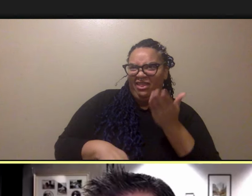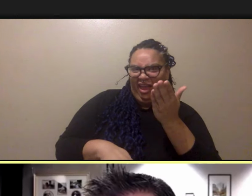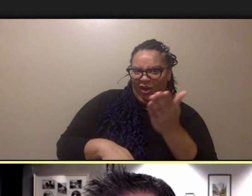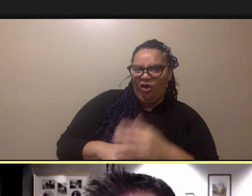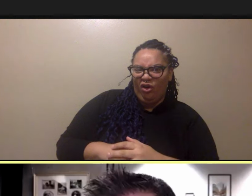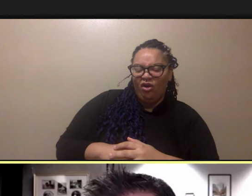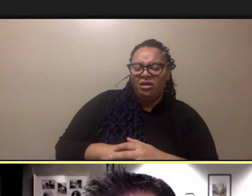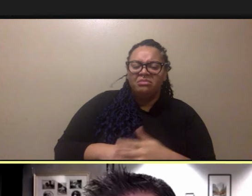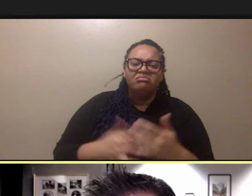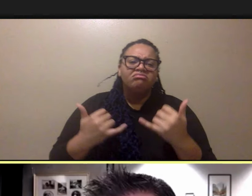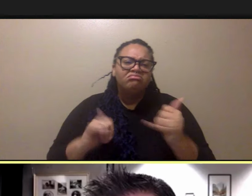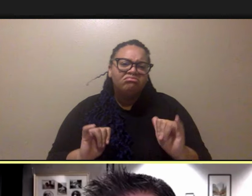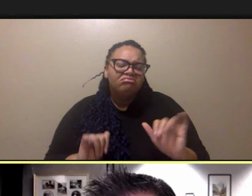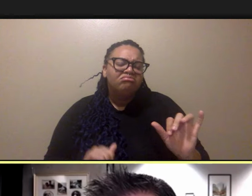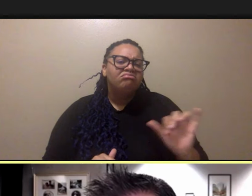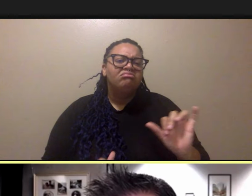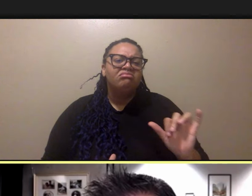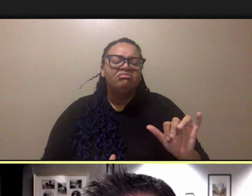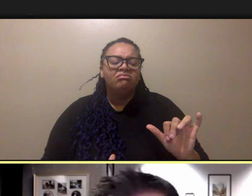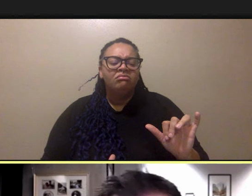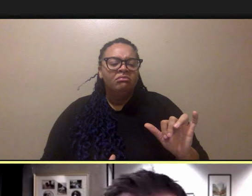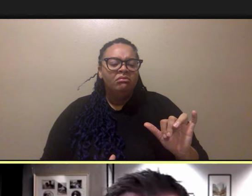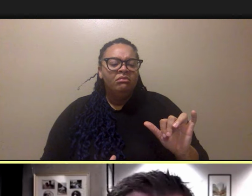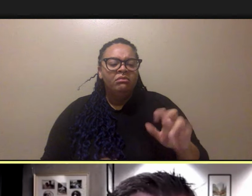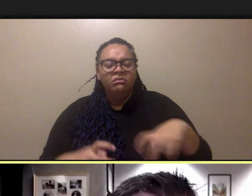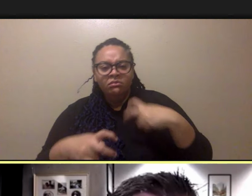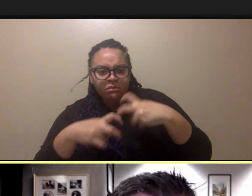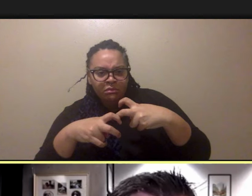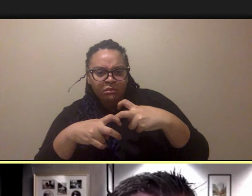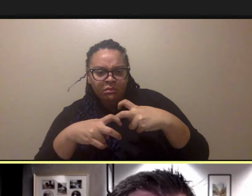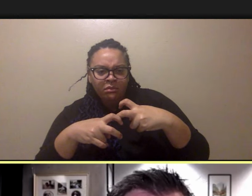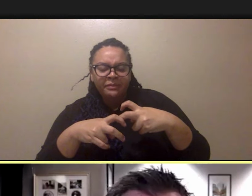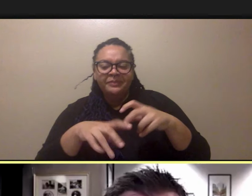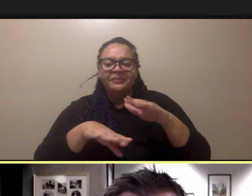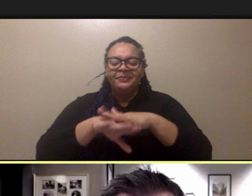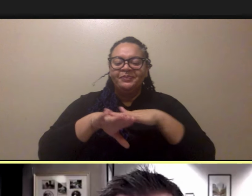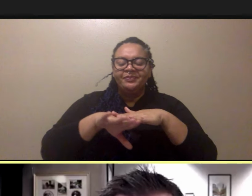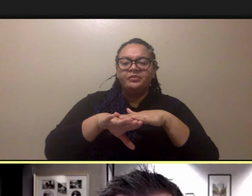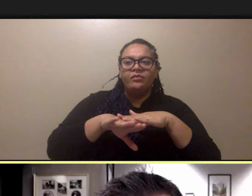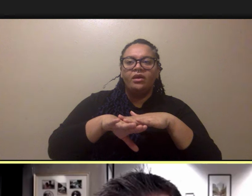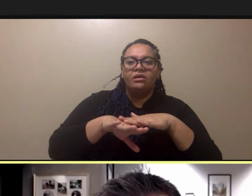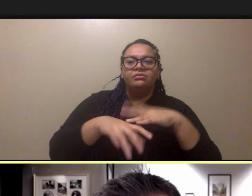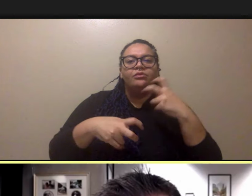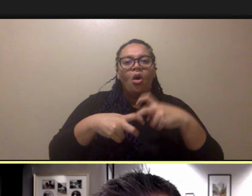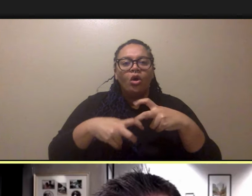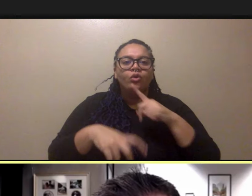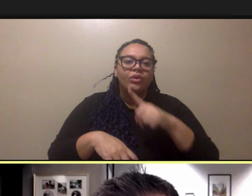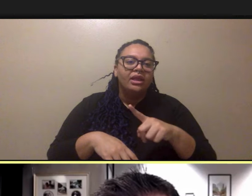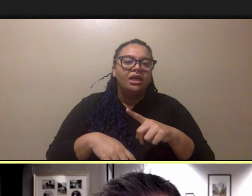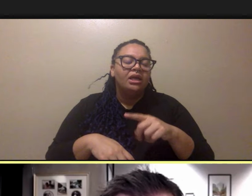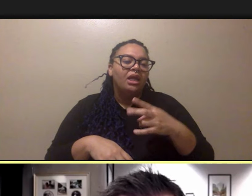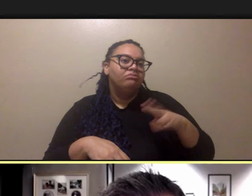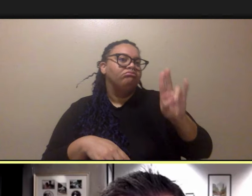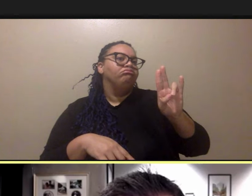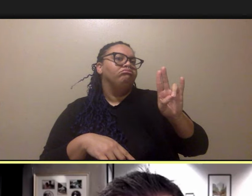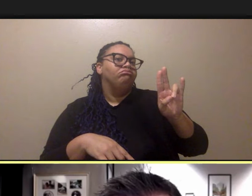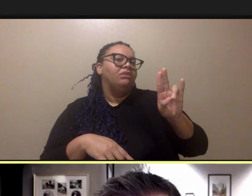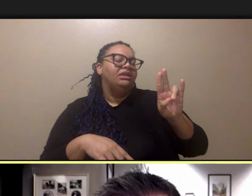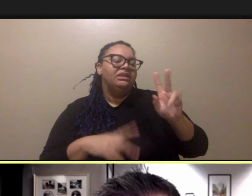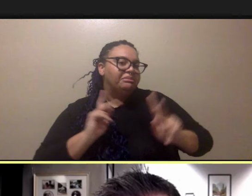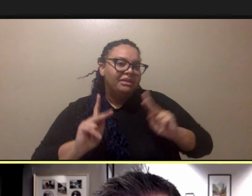vain and naive optimism that the natives would just start working for English